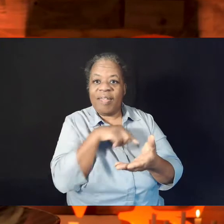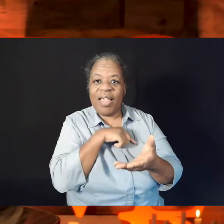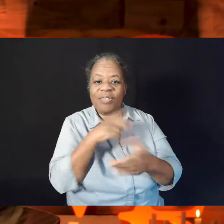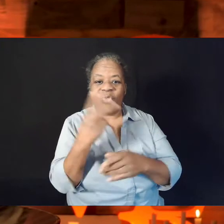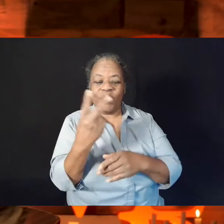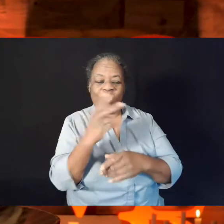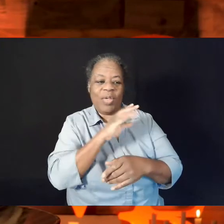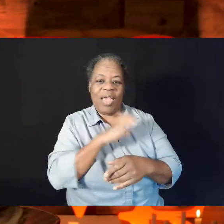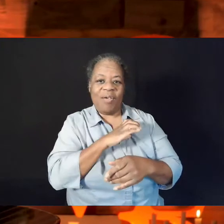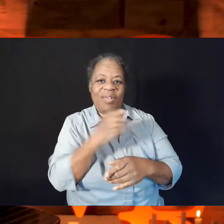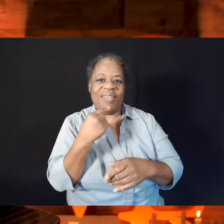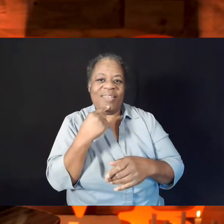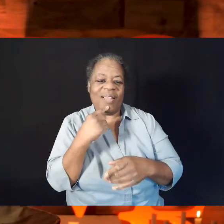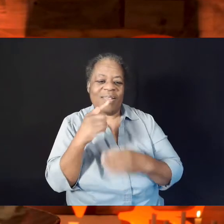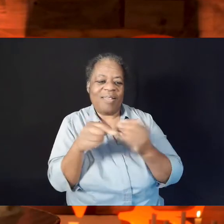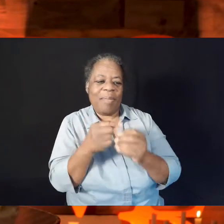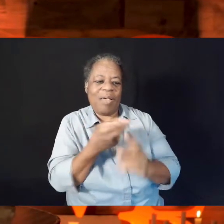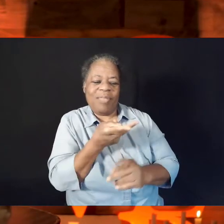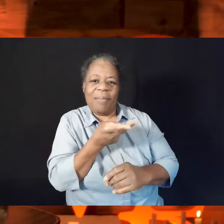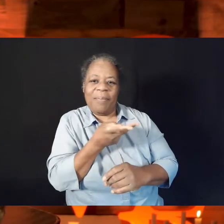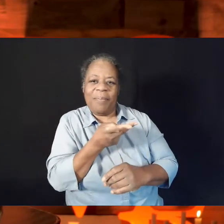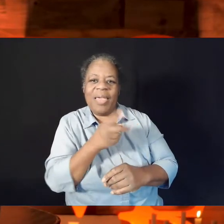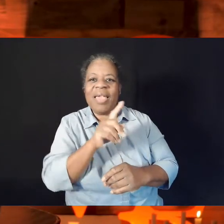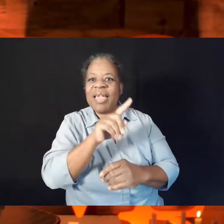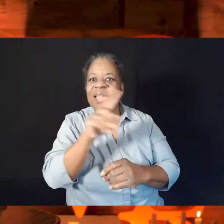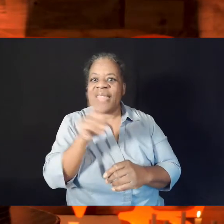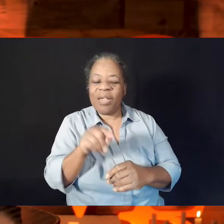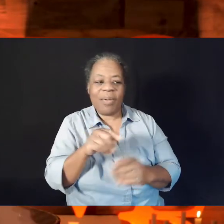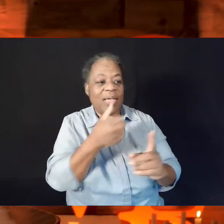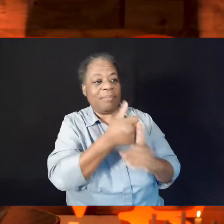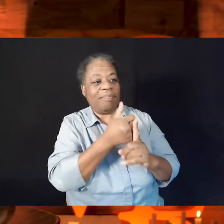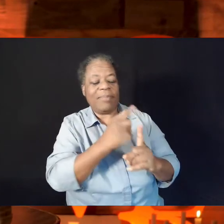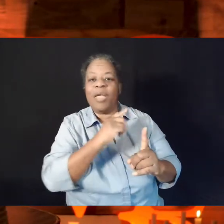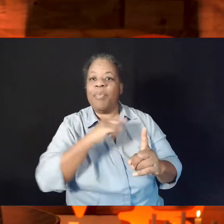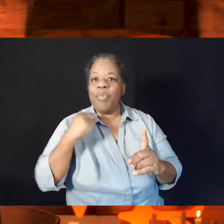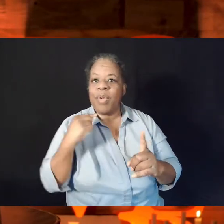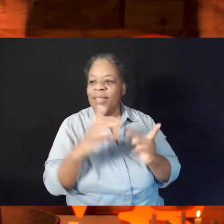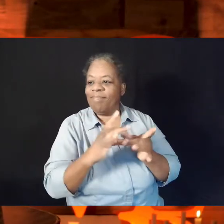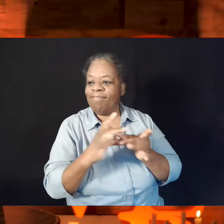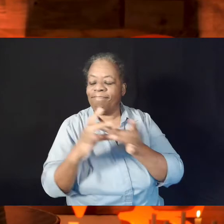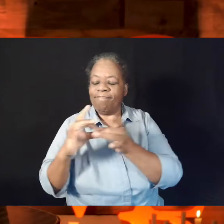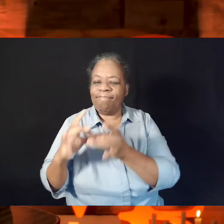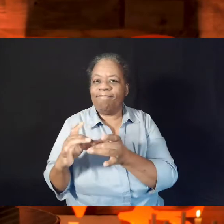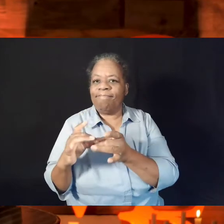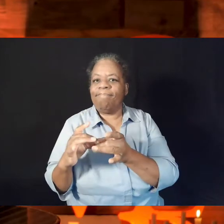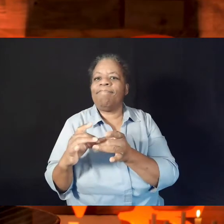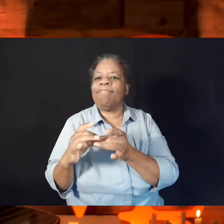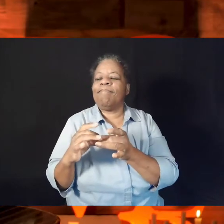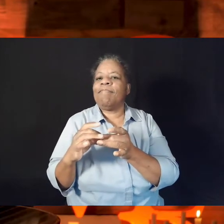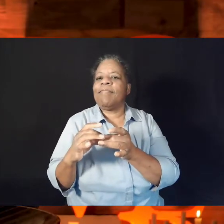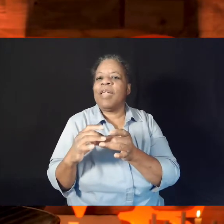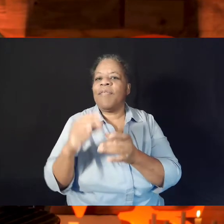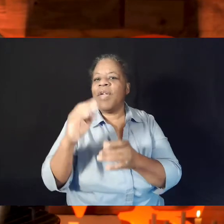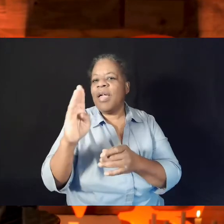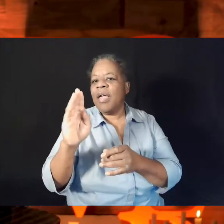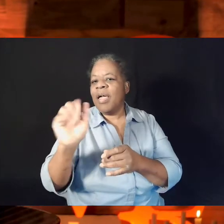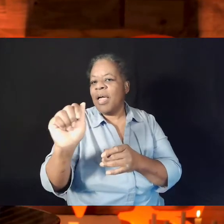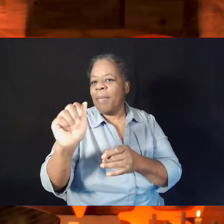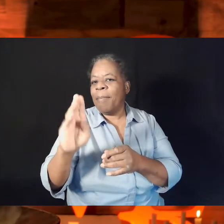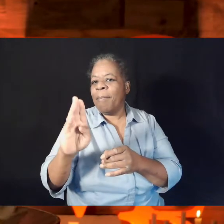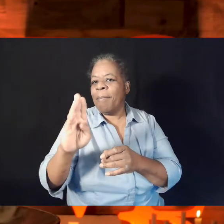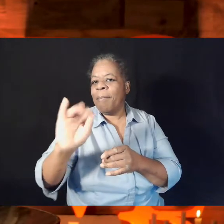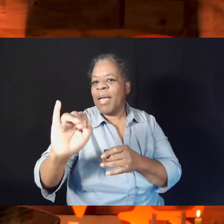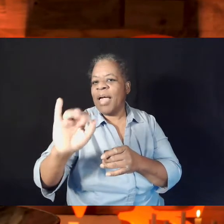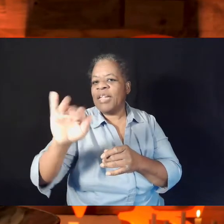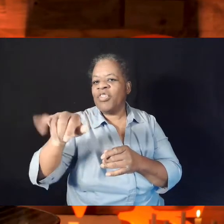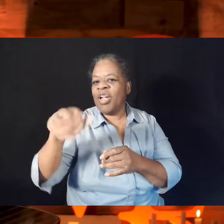each of them. Zechariah was a priest who belonged to the division of Abijah. Now, a little background here. God